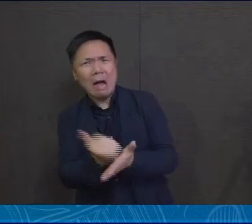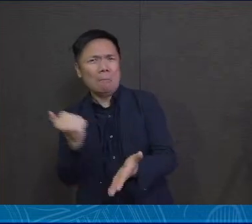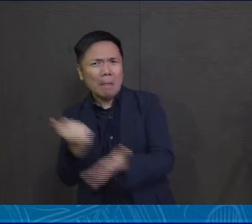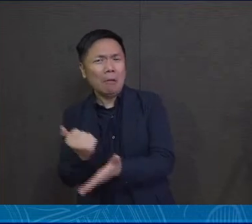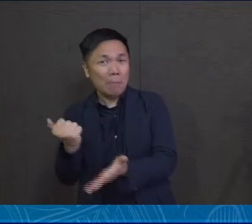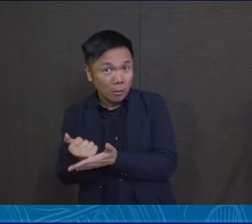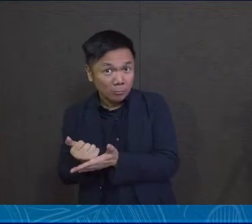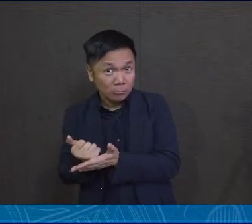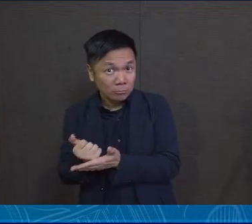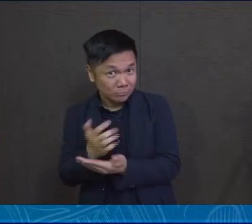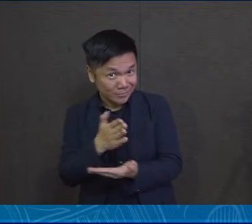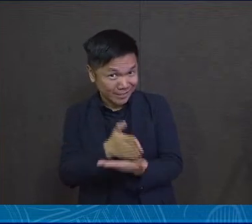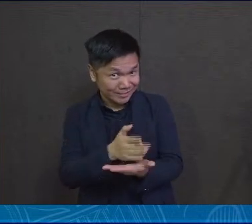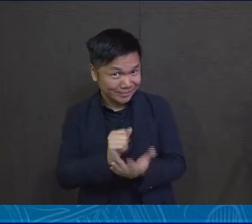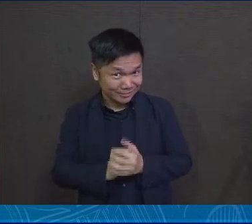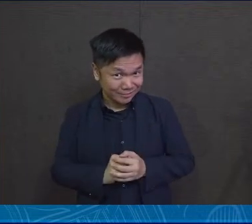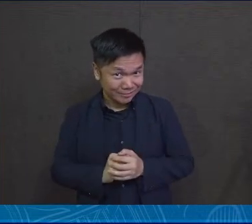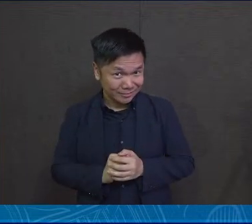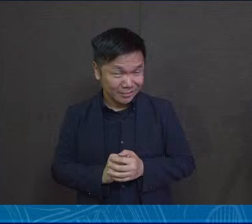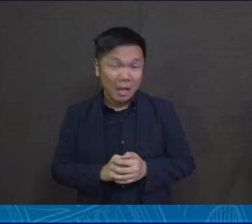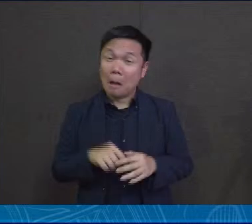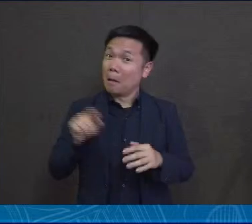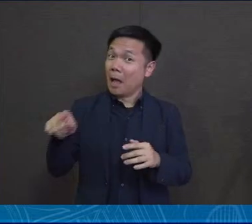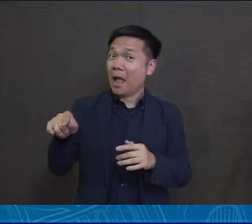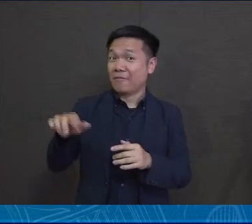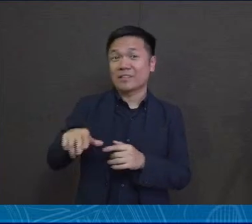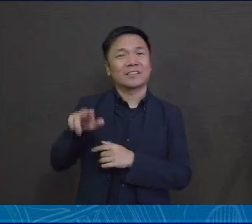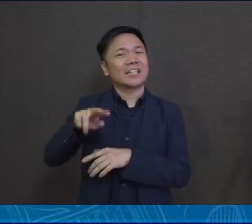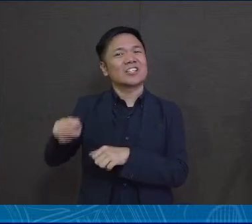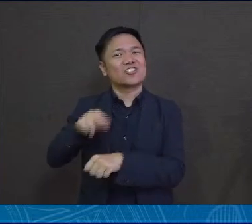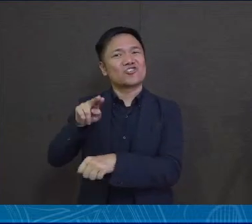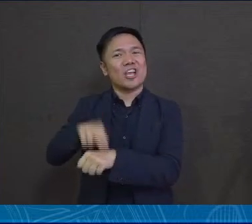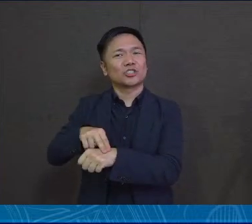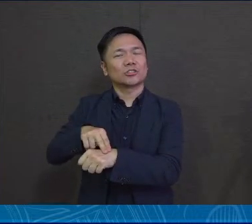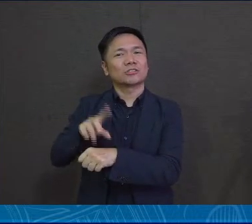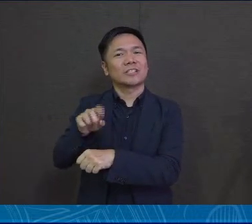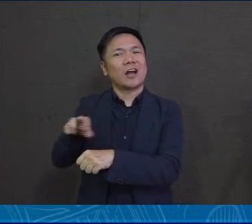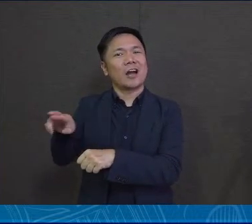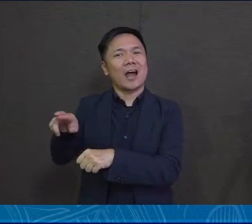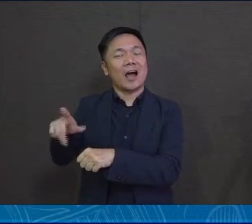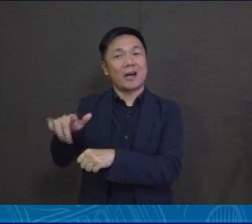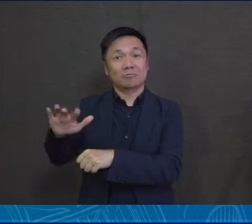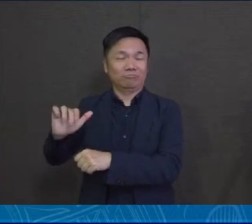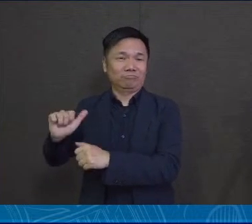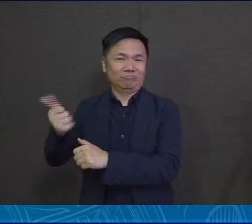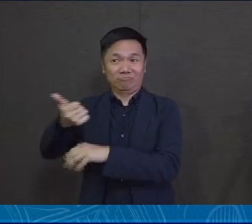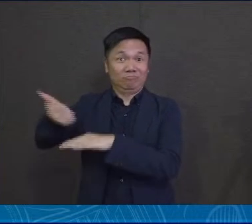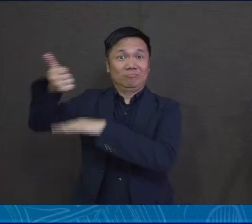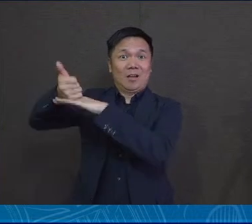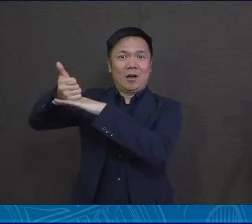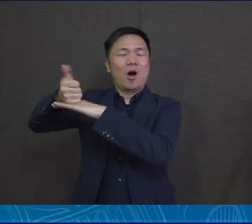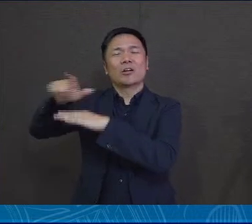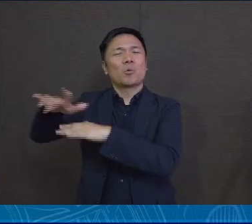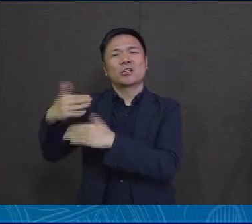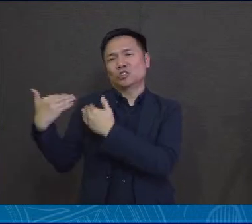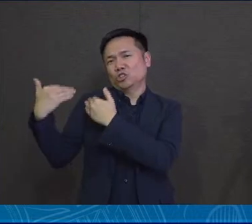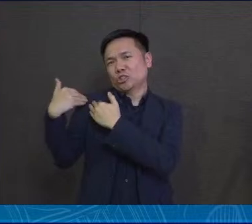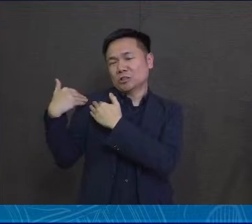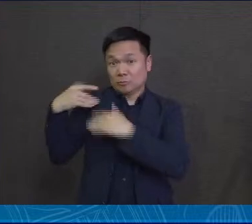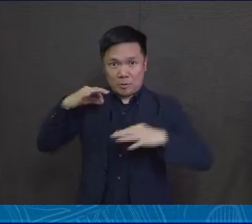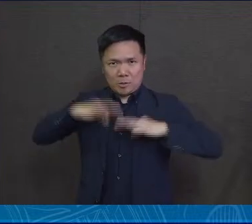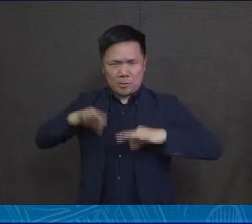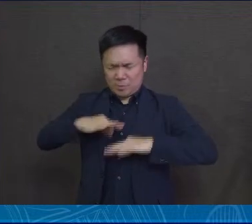And if the National Disaster Management Authority or the Public Works Department are